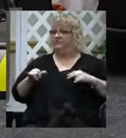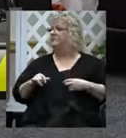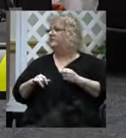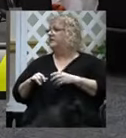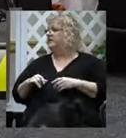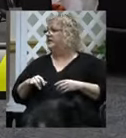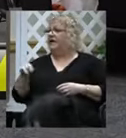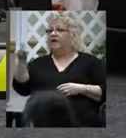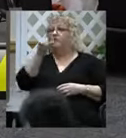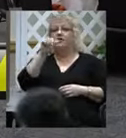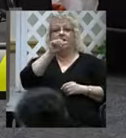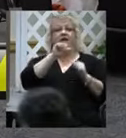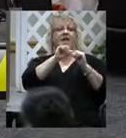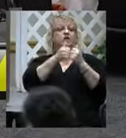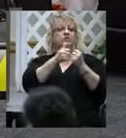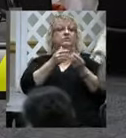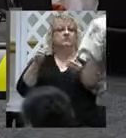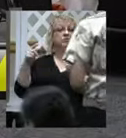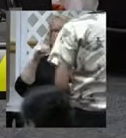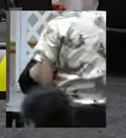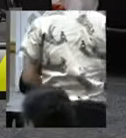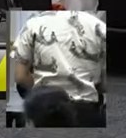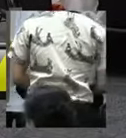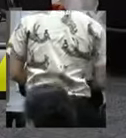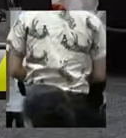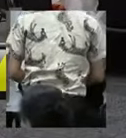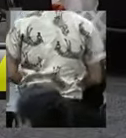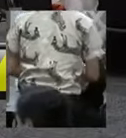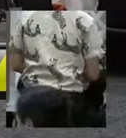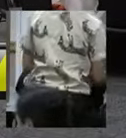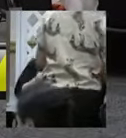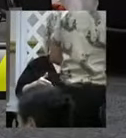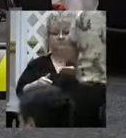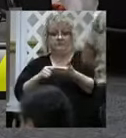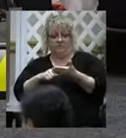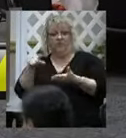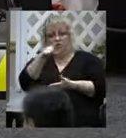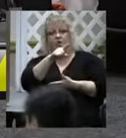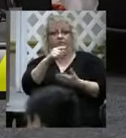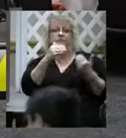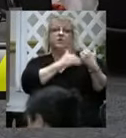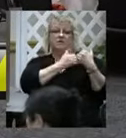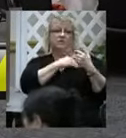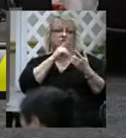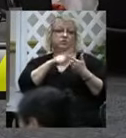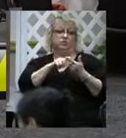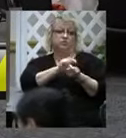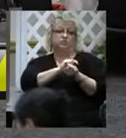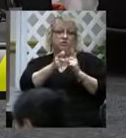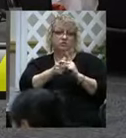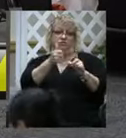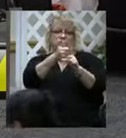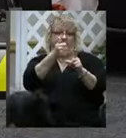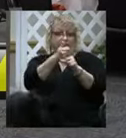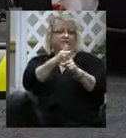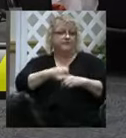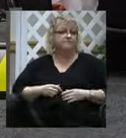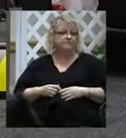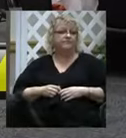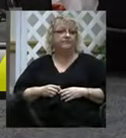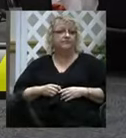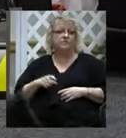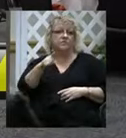that if your agency is presented with a foreign language document, you're really on the hook to do the translation yourselves.